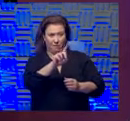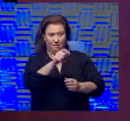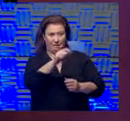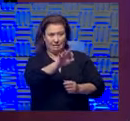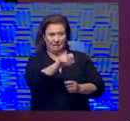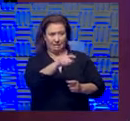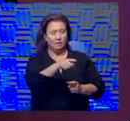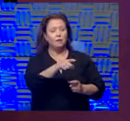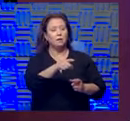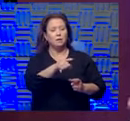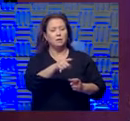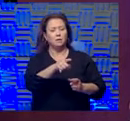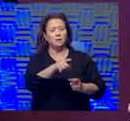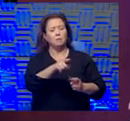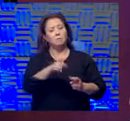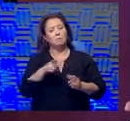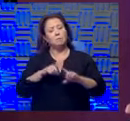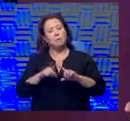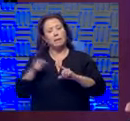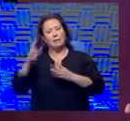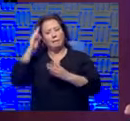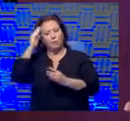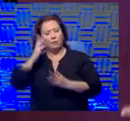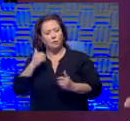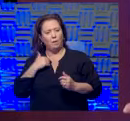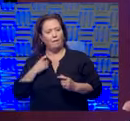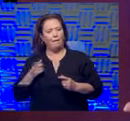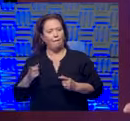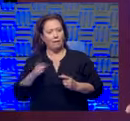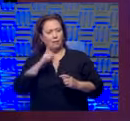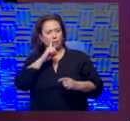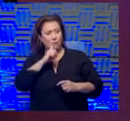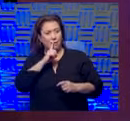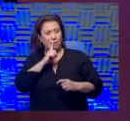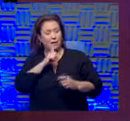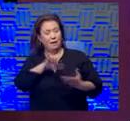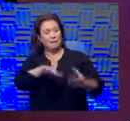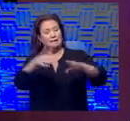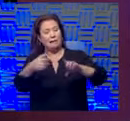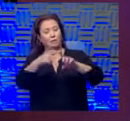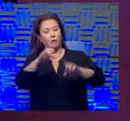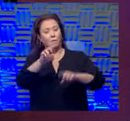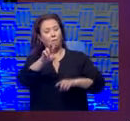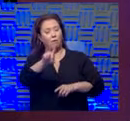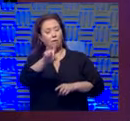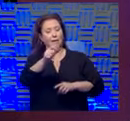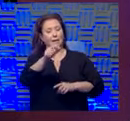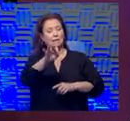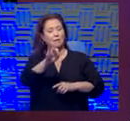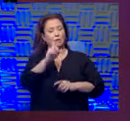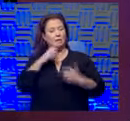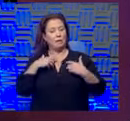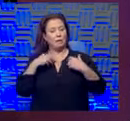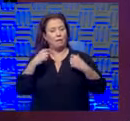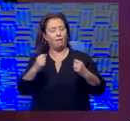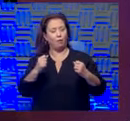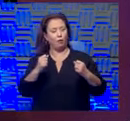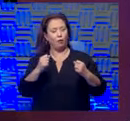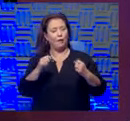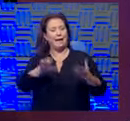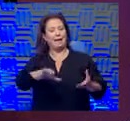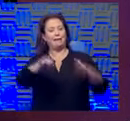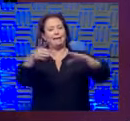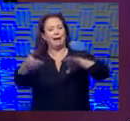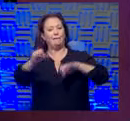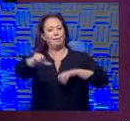but given the information we have, is that really the case, or was that had they recovered from it and they died of